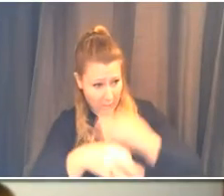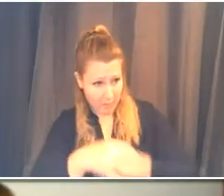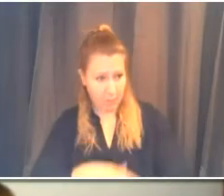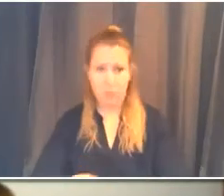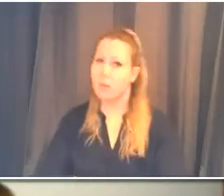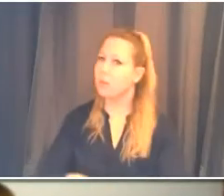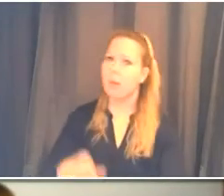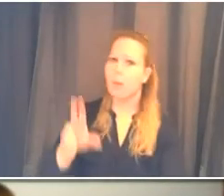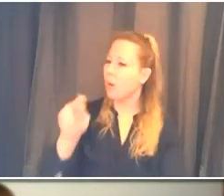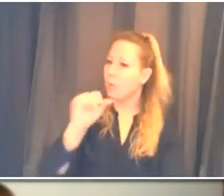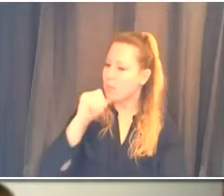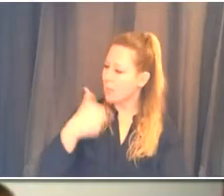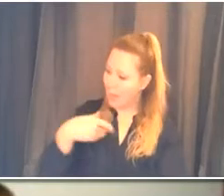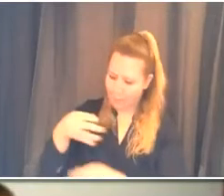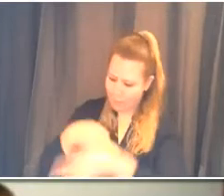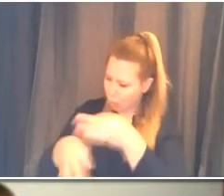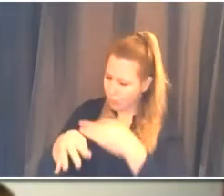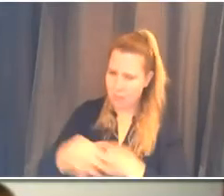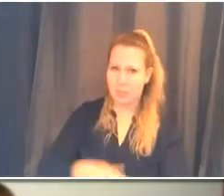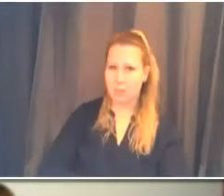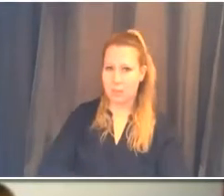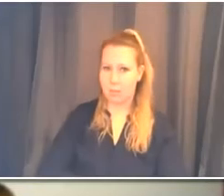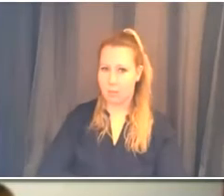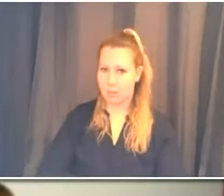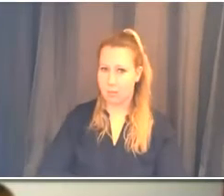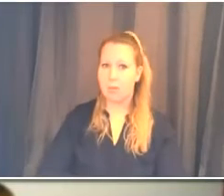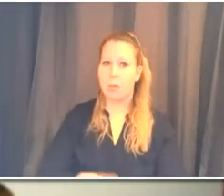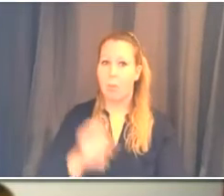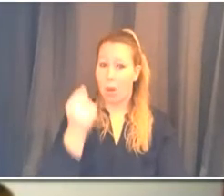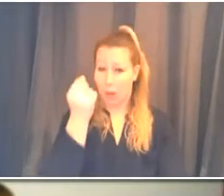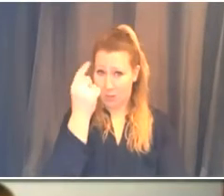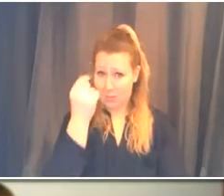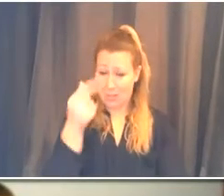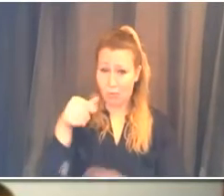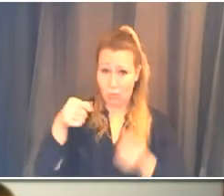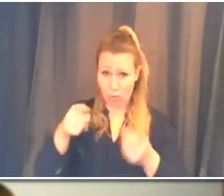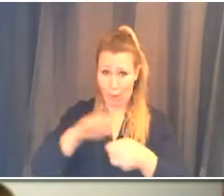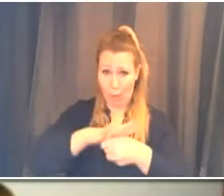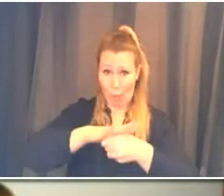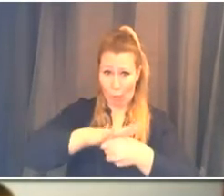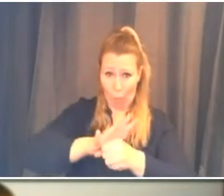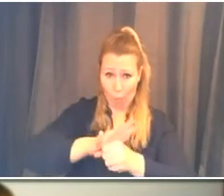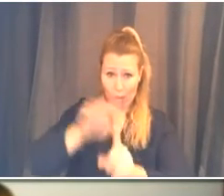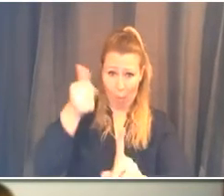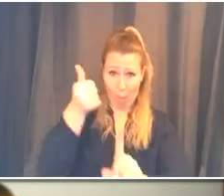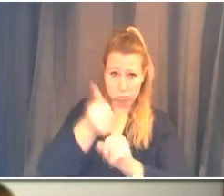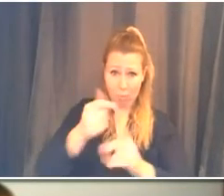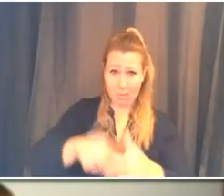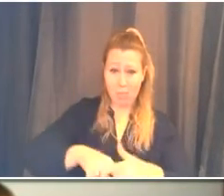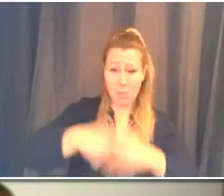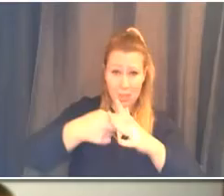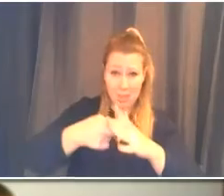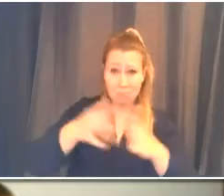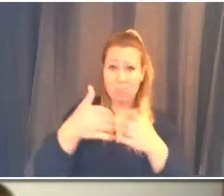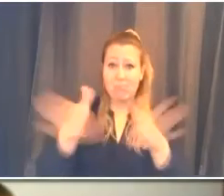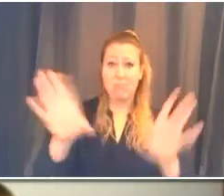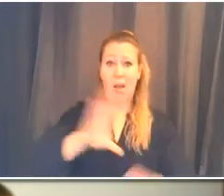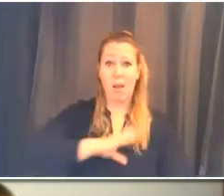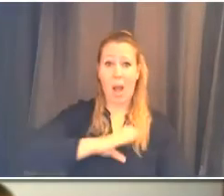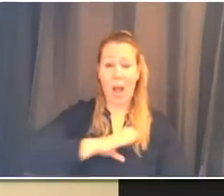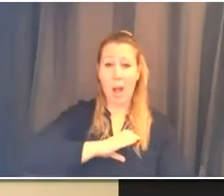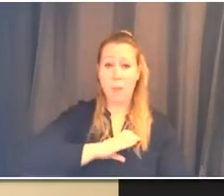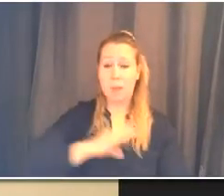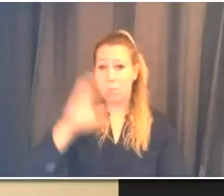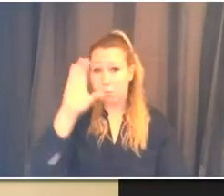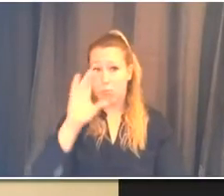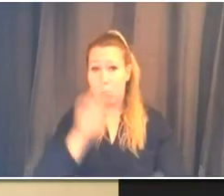community policing ncos um you know everyone had to jump in the game and multitask all right so got it